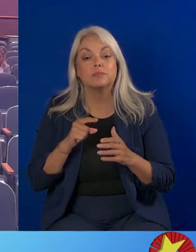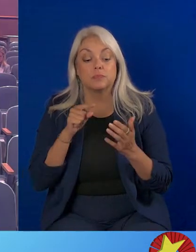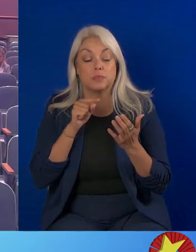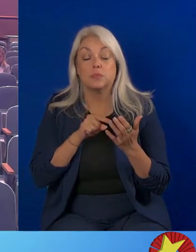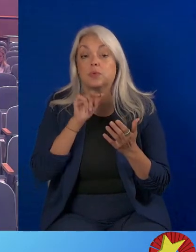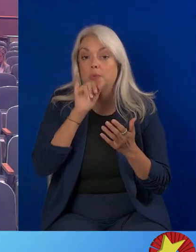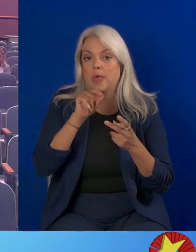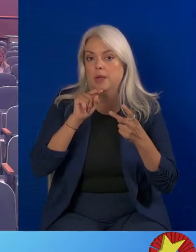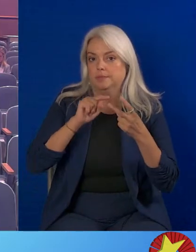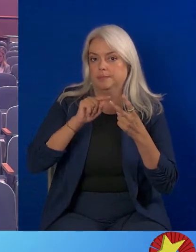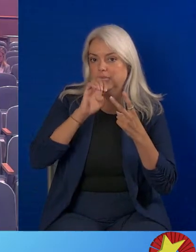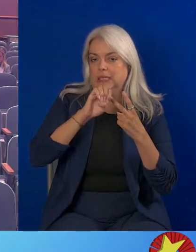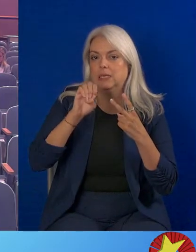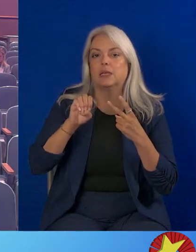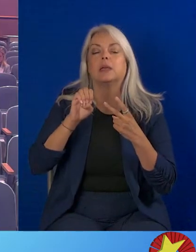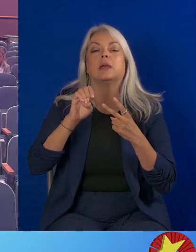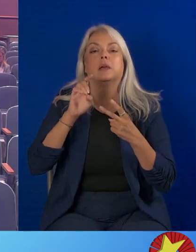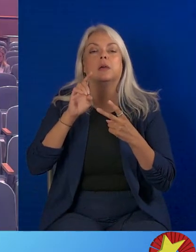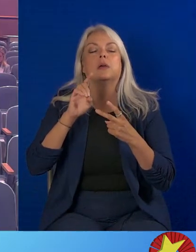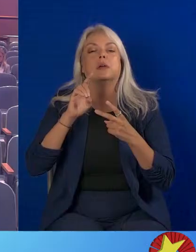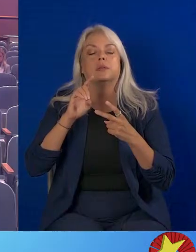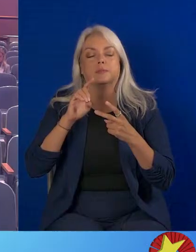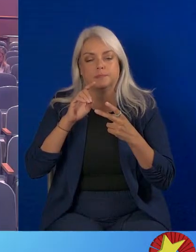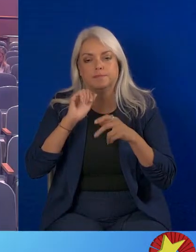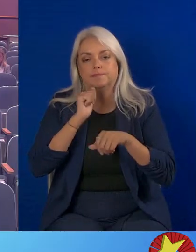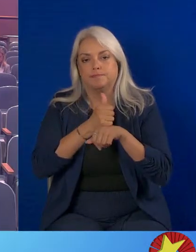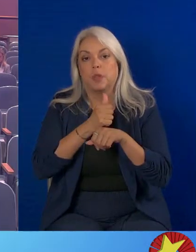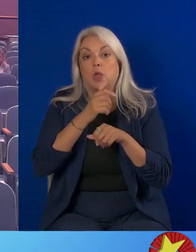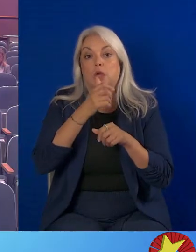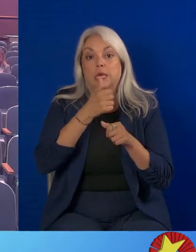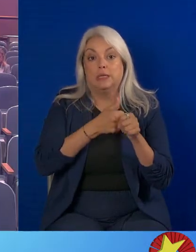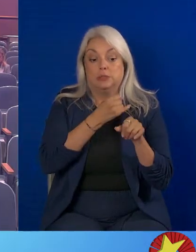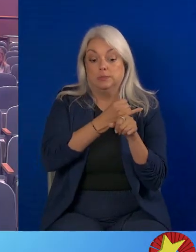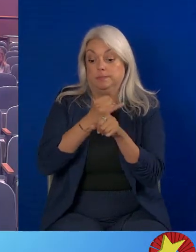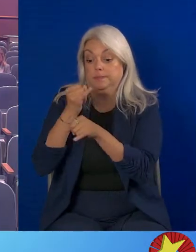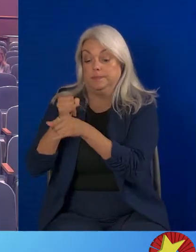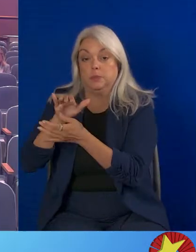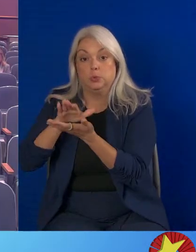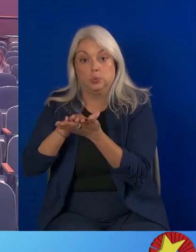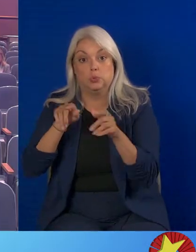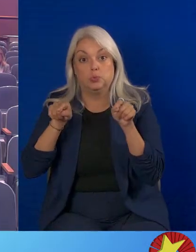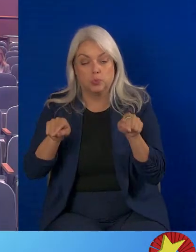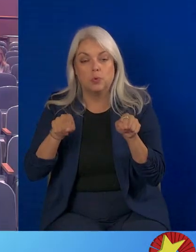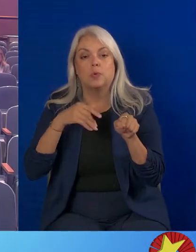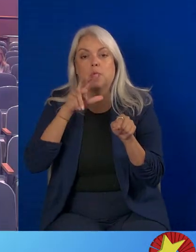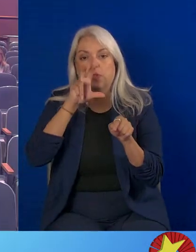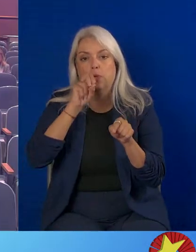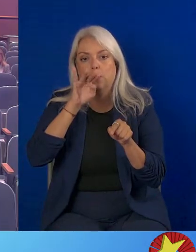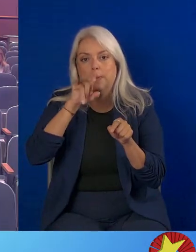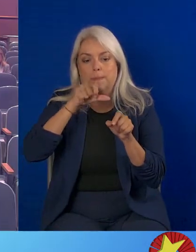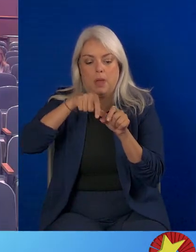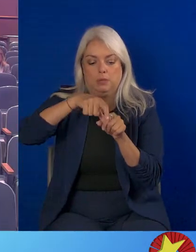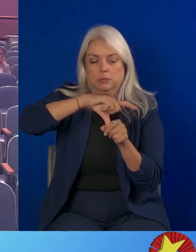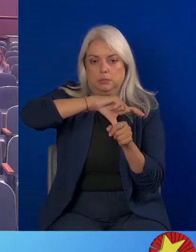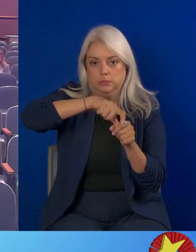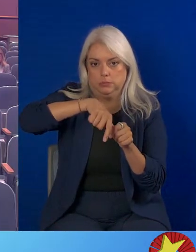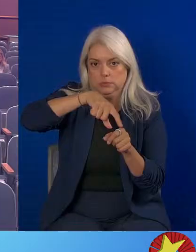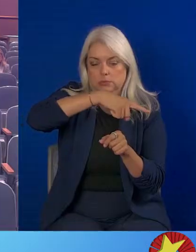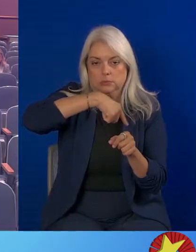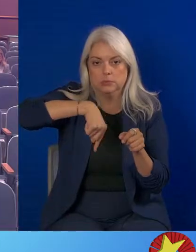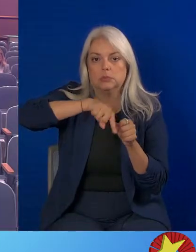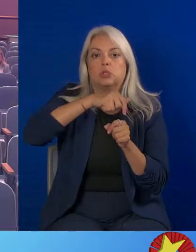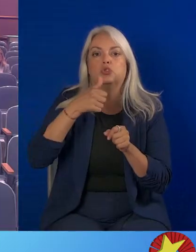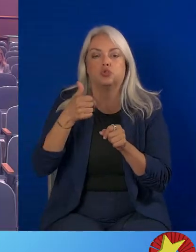establishing the 30-mile radius of the schools, and then it states that the IEP team is going to be considering student needs